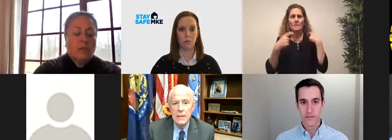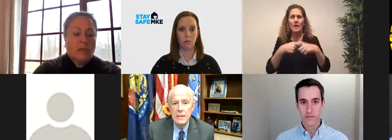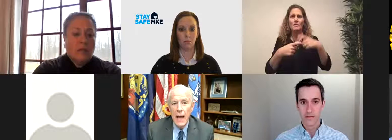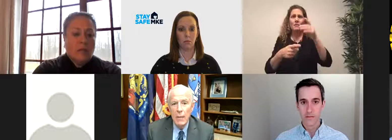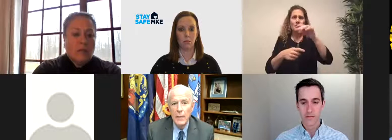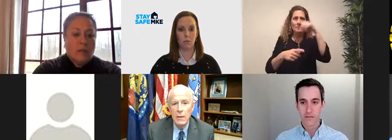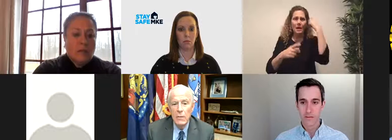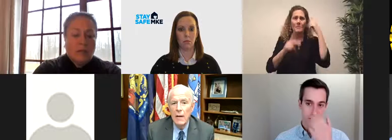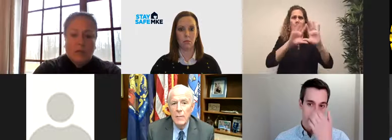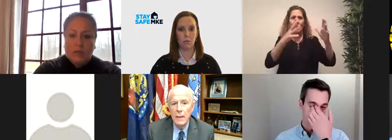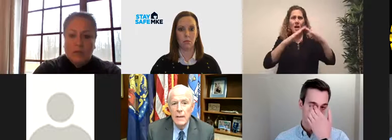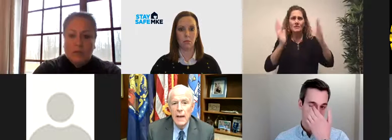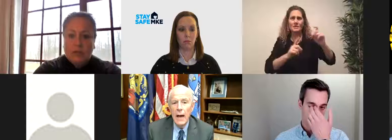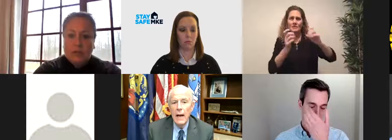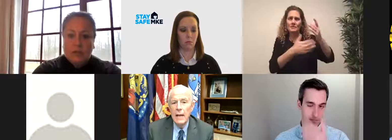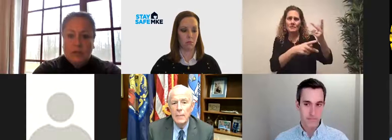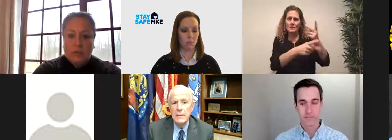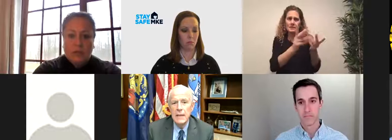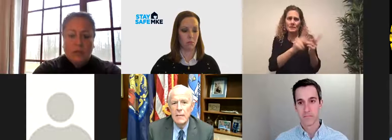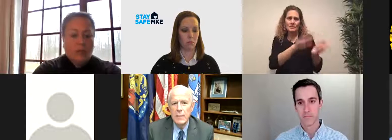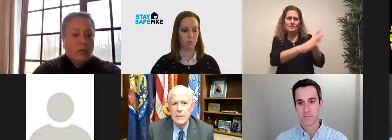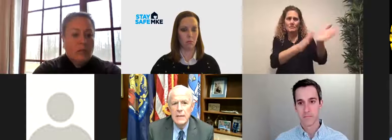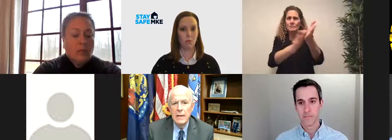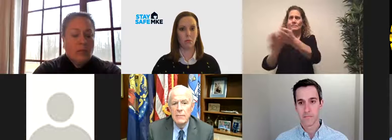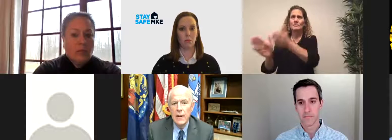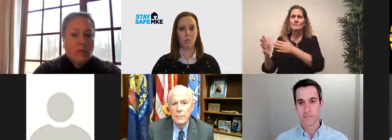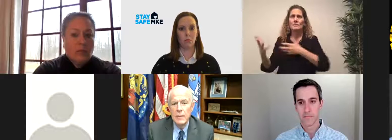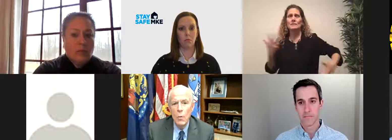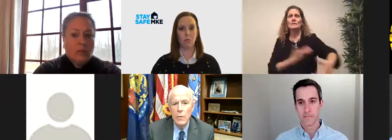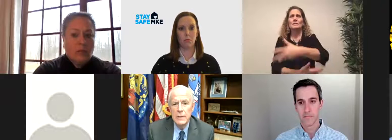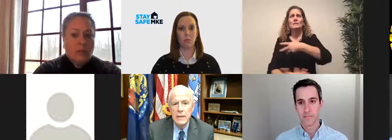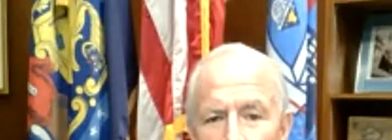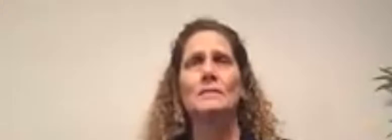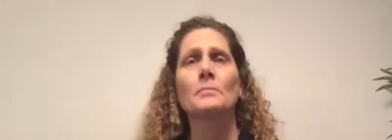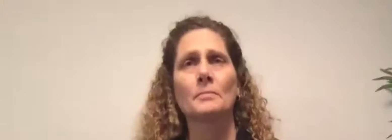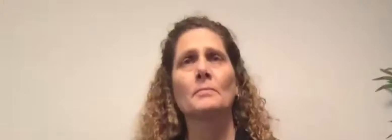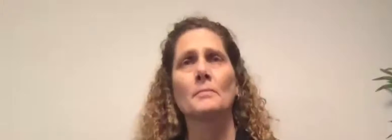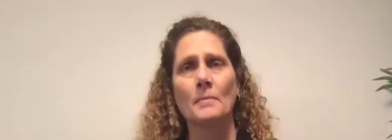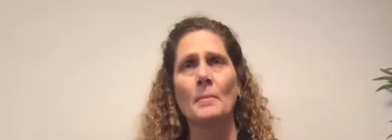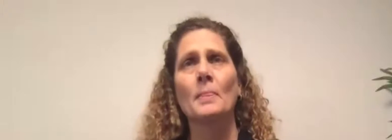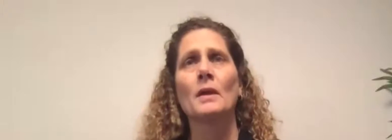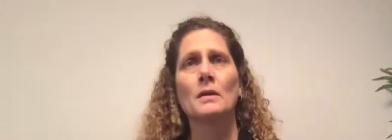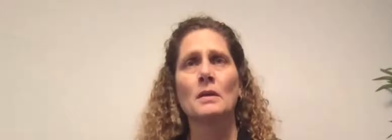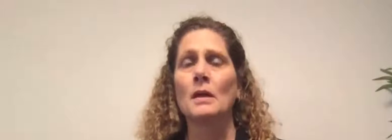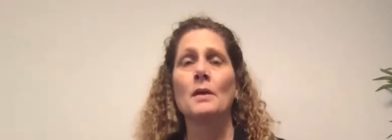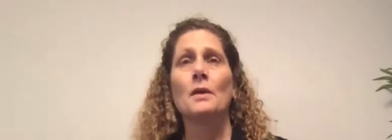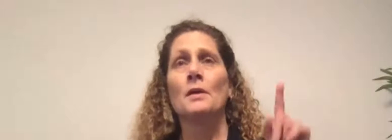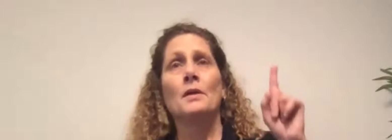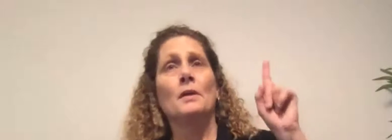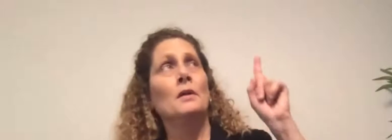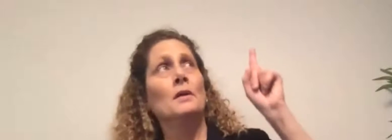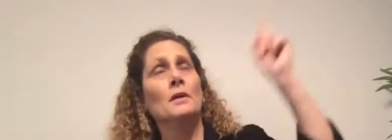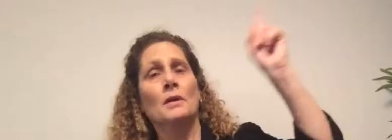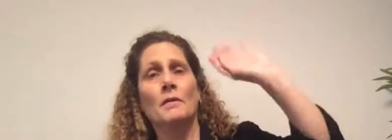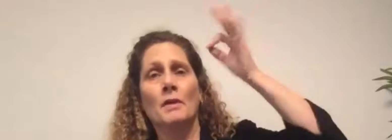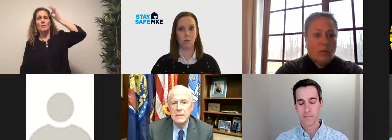reaction against helping a local government and helping state governments from some quarters in Congress. And to me, this is